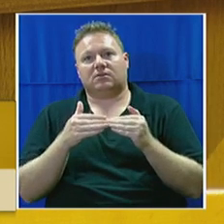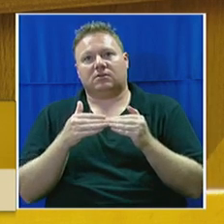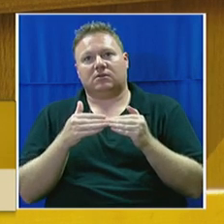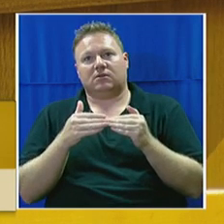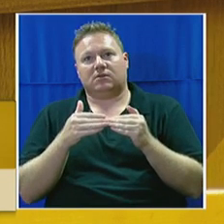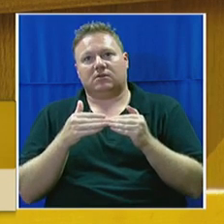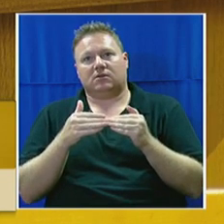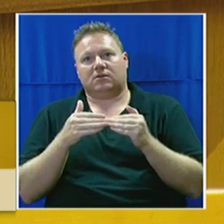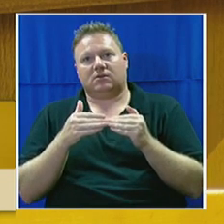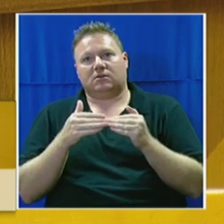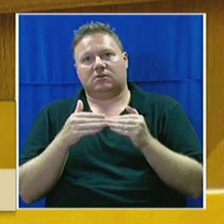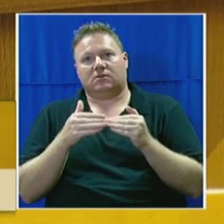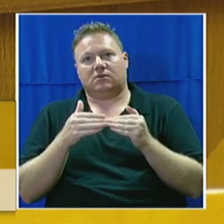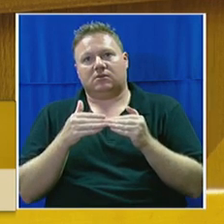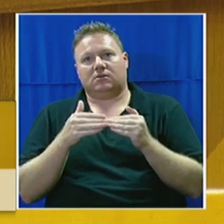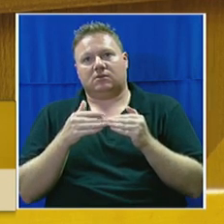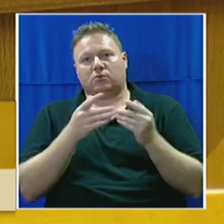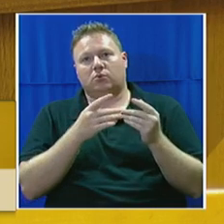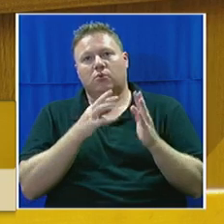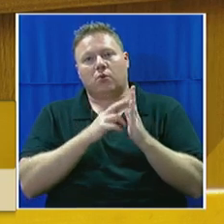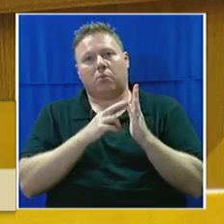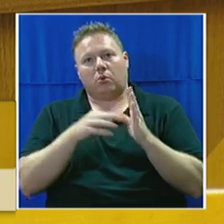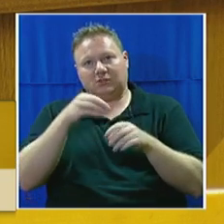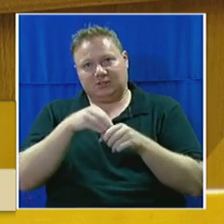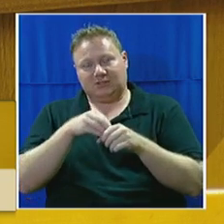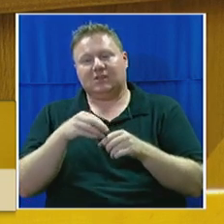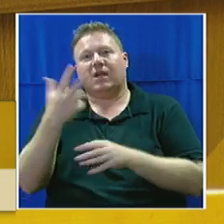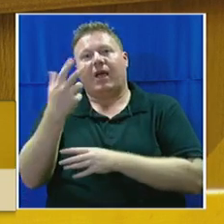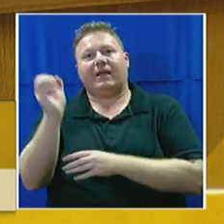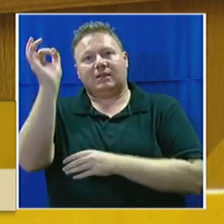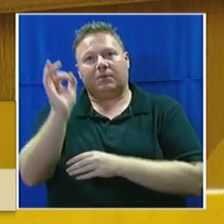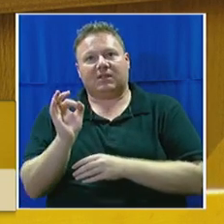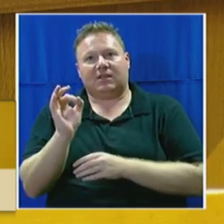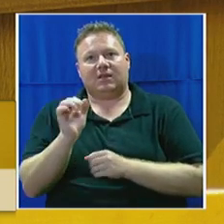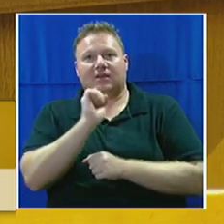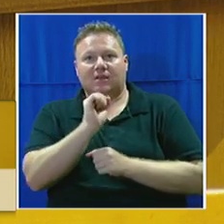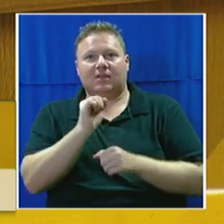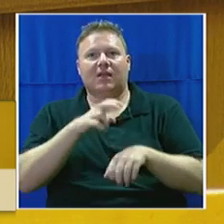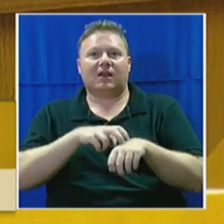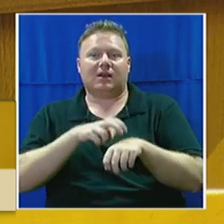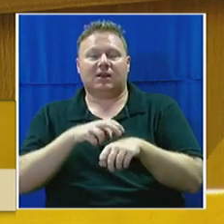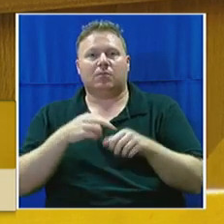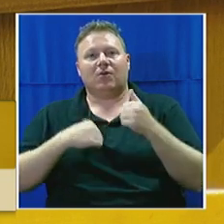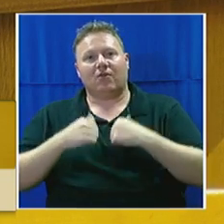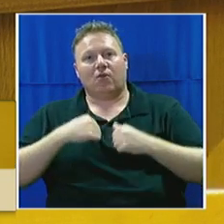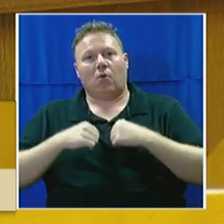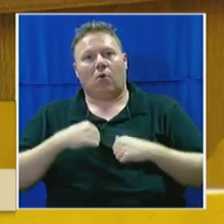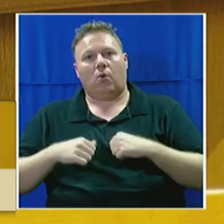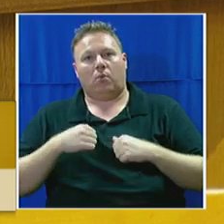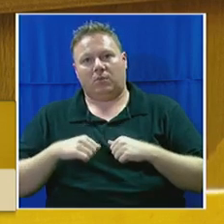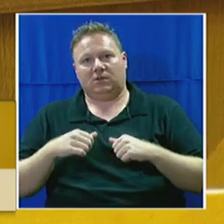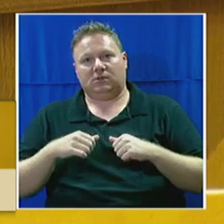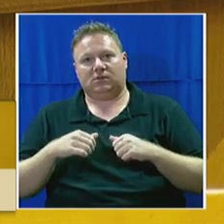most recent report met 80% of their required performance criteria